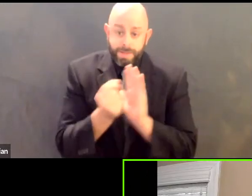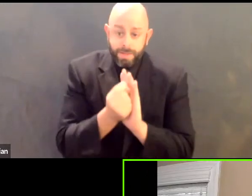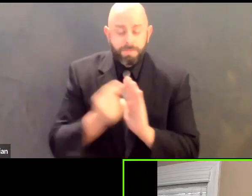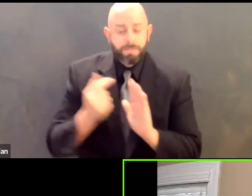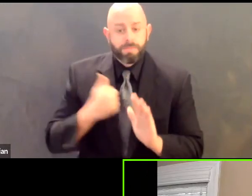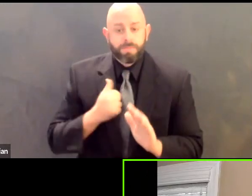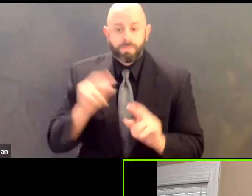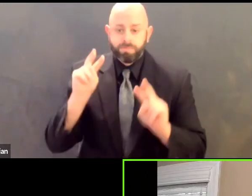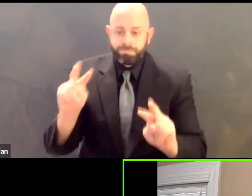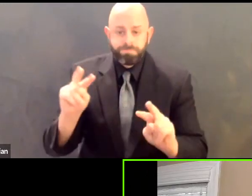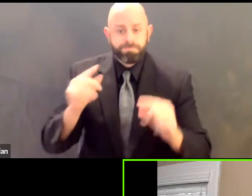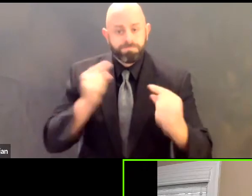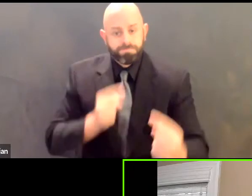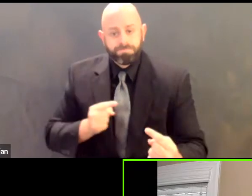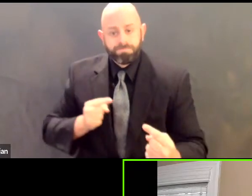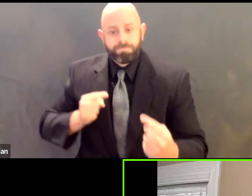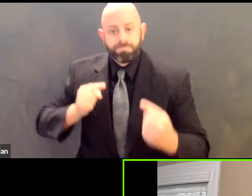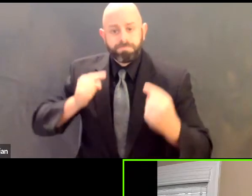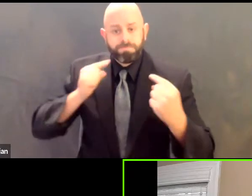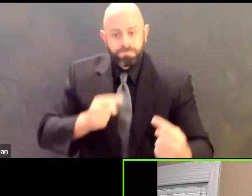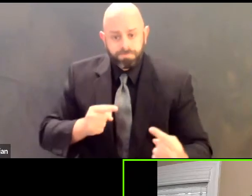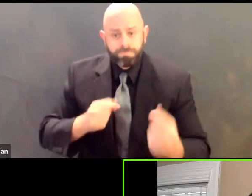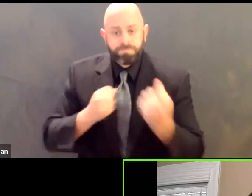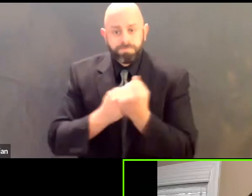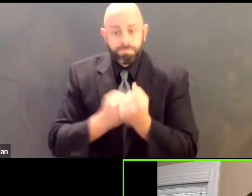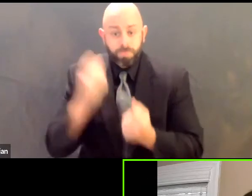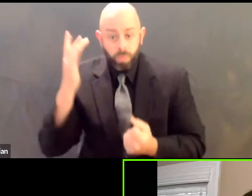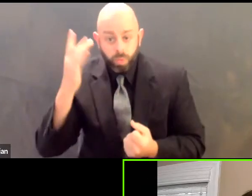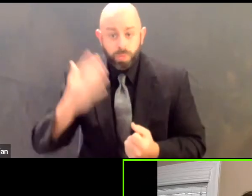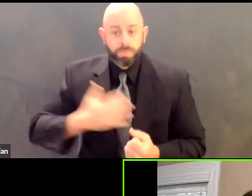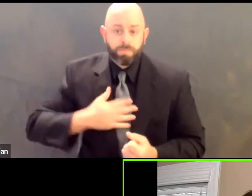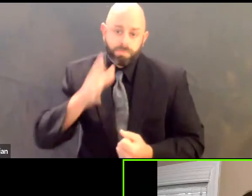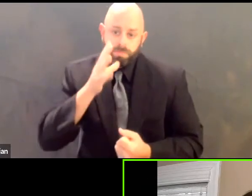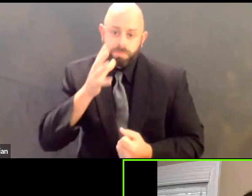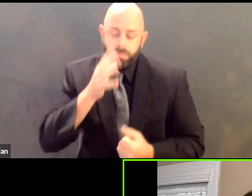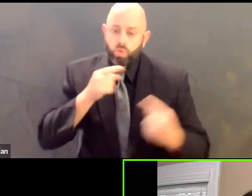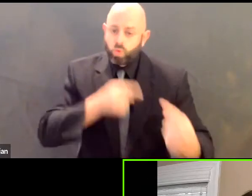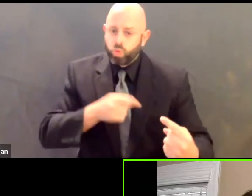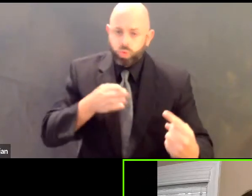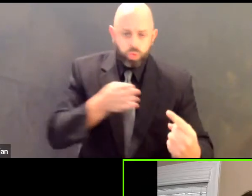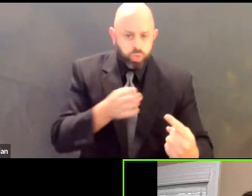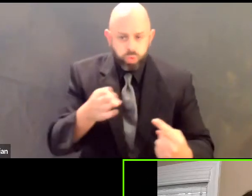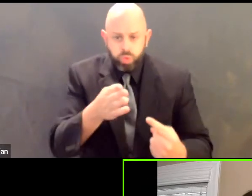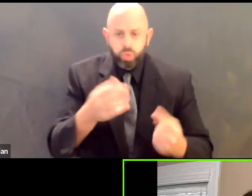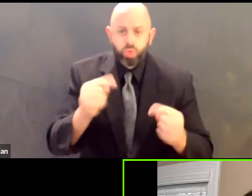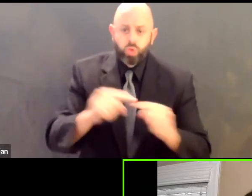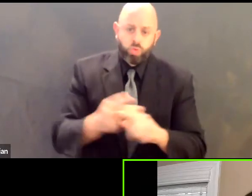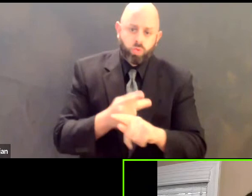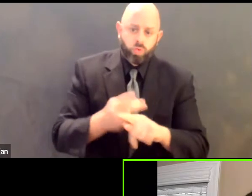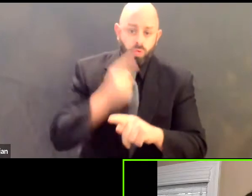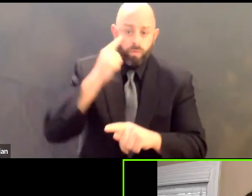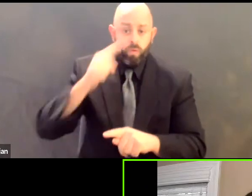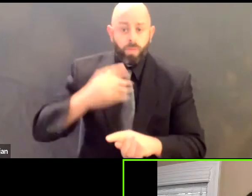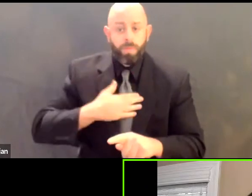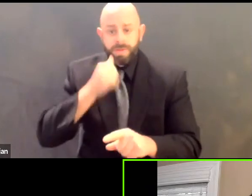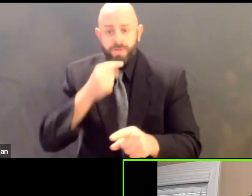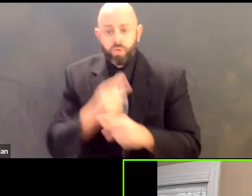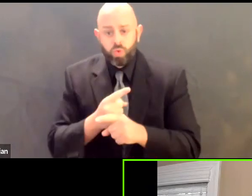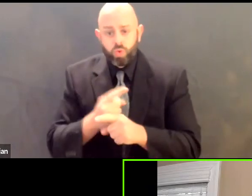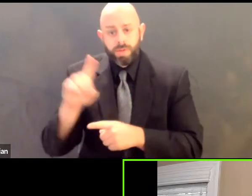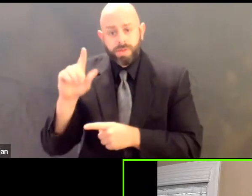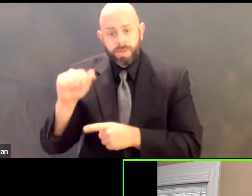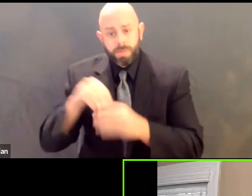ever-present struggles of advocacy as my mother navigated a challenging path for my sister, disabled from birth in the